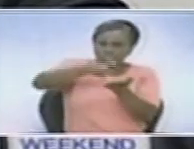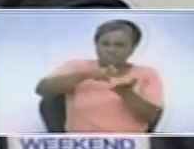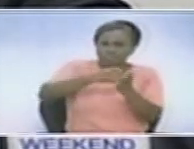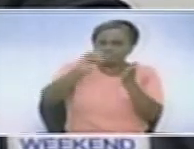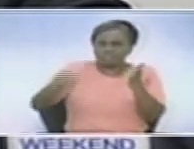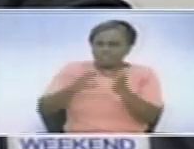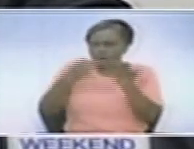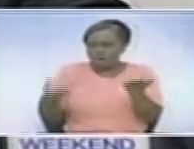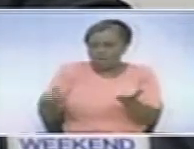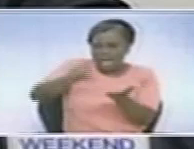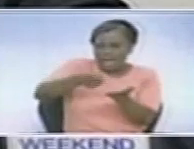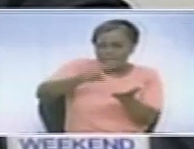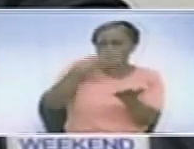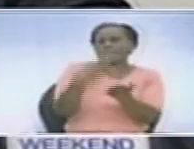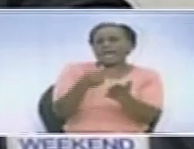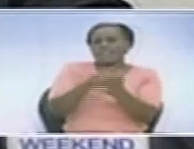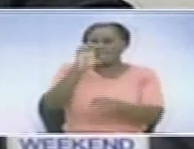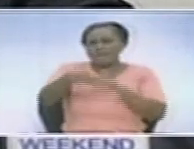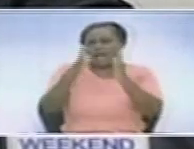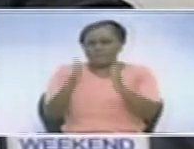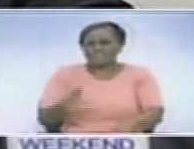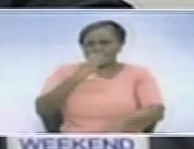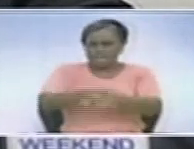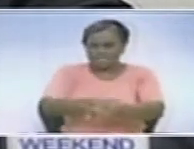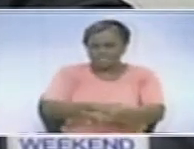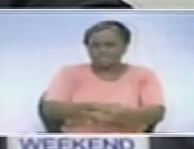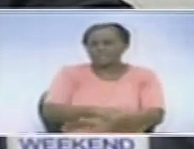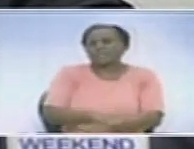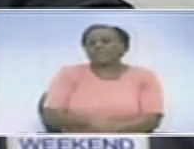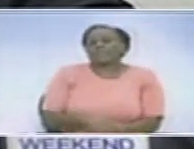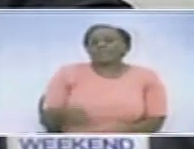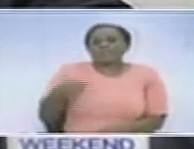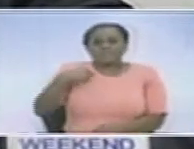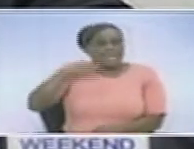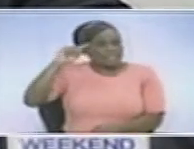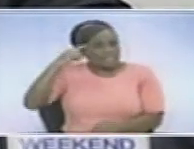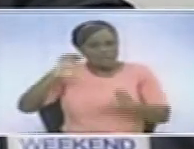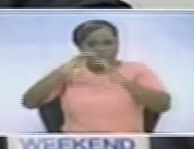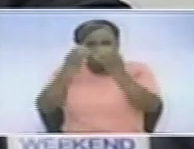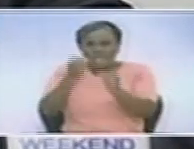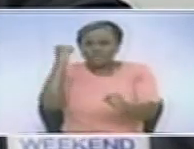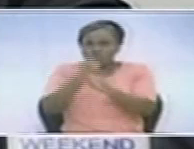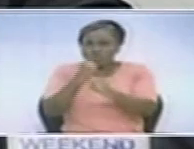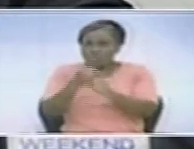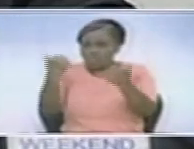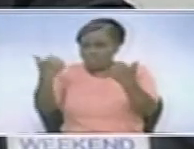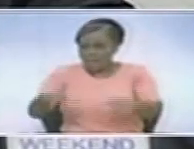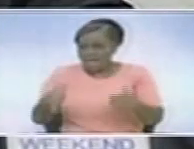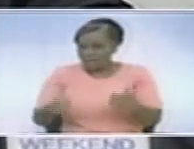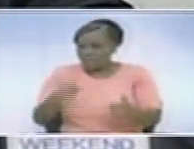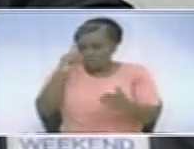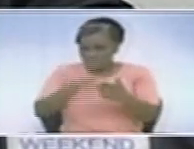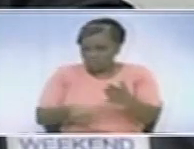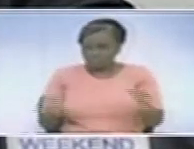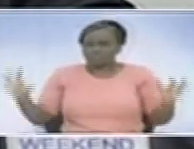money that farmers earn. Okay. And so what I think the world hasn't done a good enough job in is actually